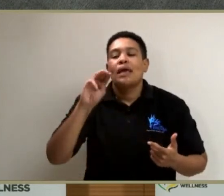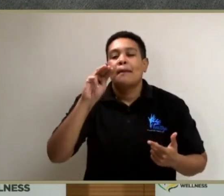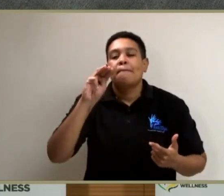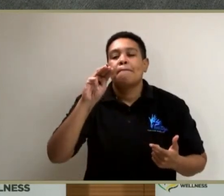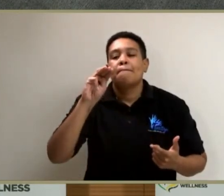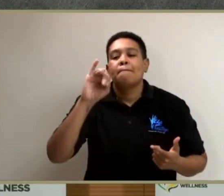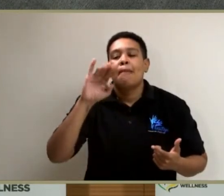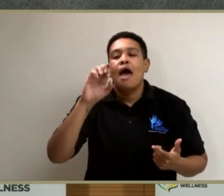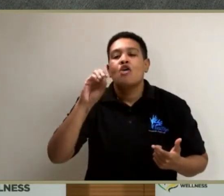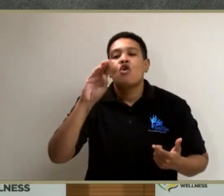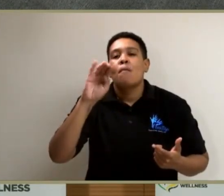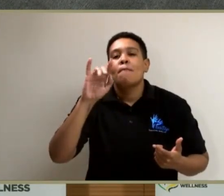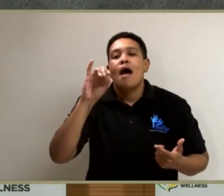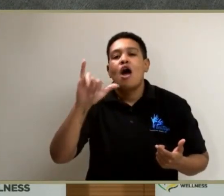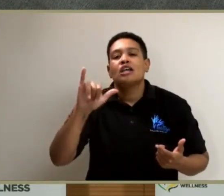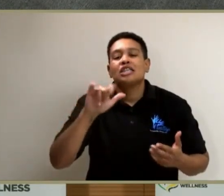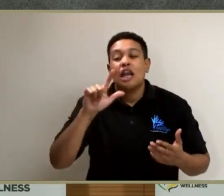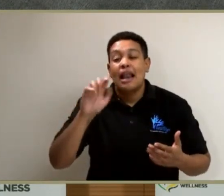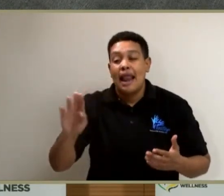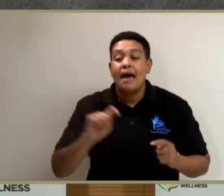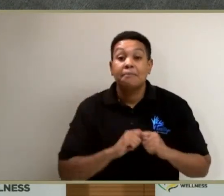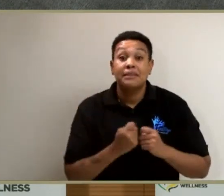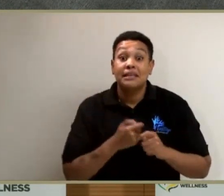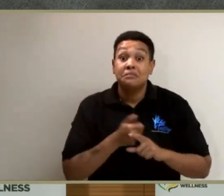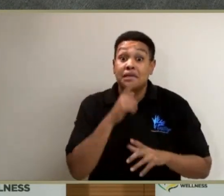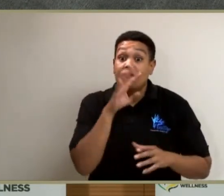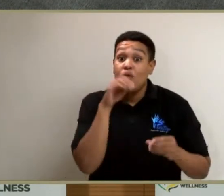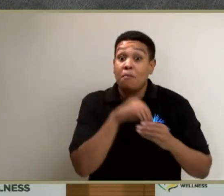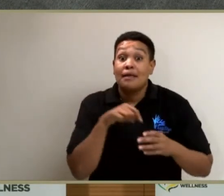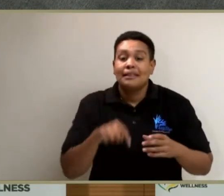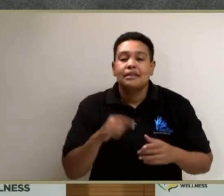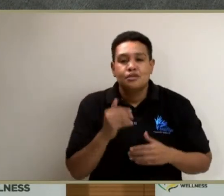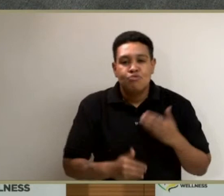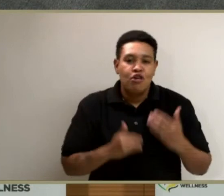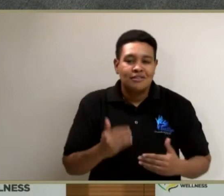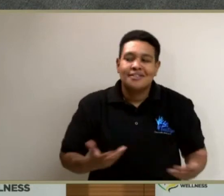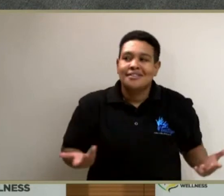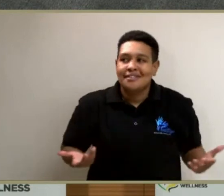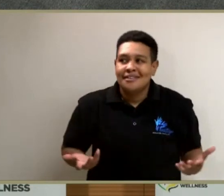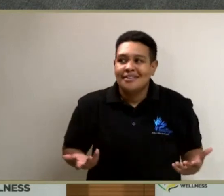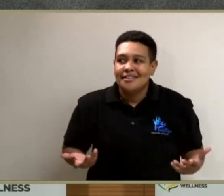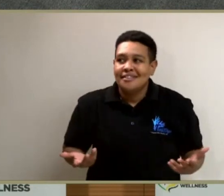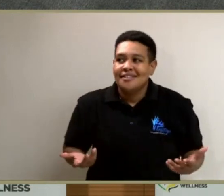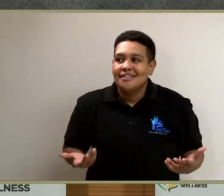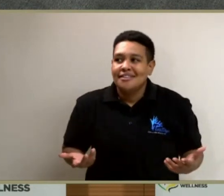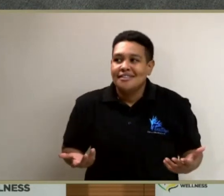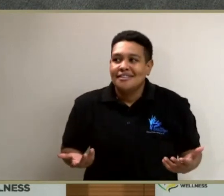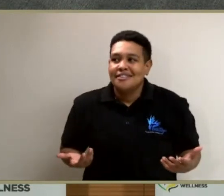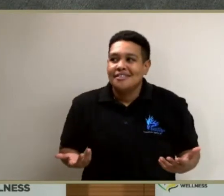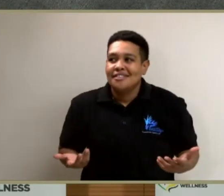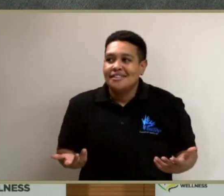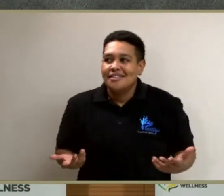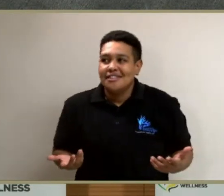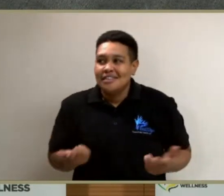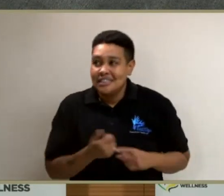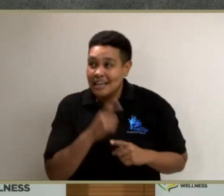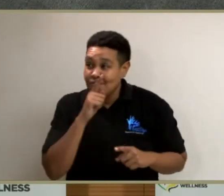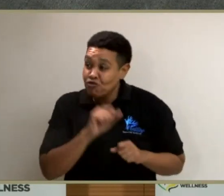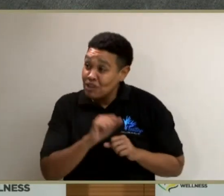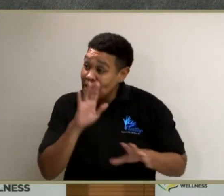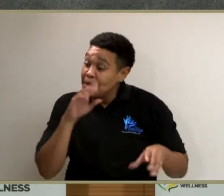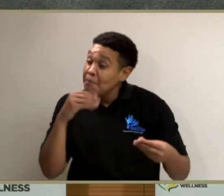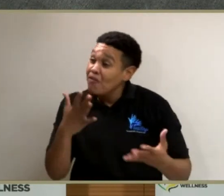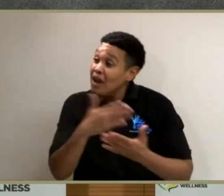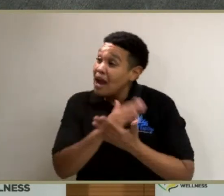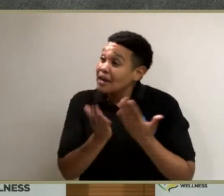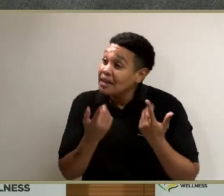Lab, the team that have been a part of this process of providing this